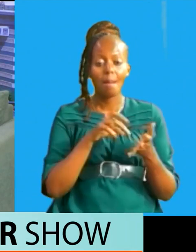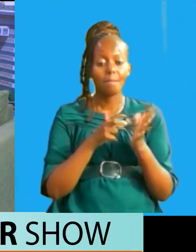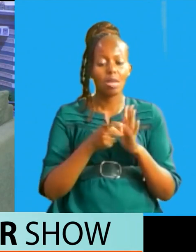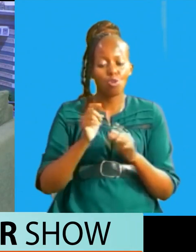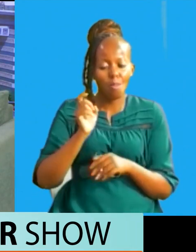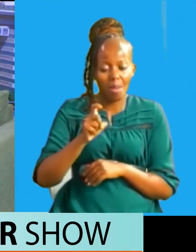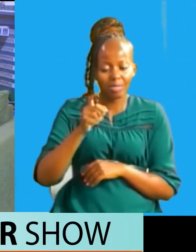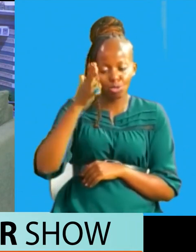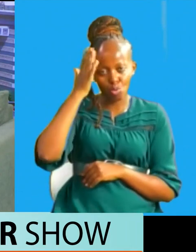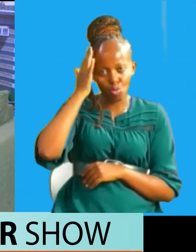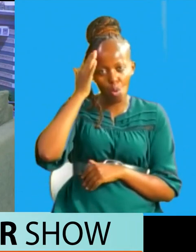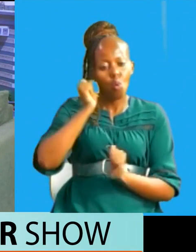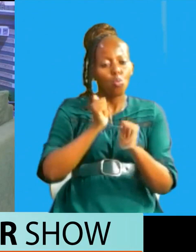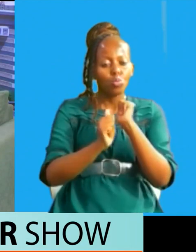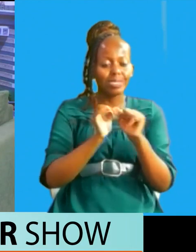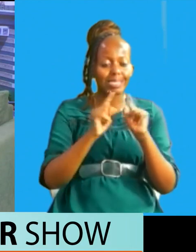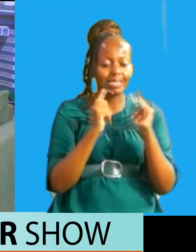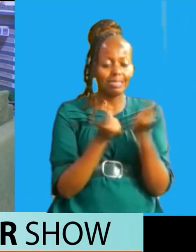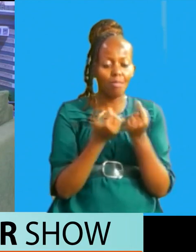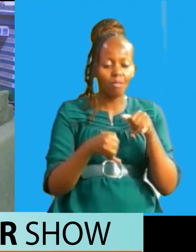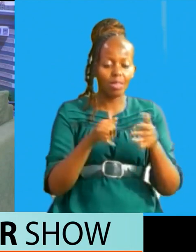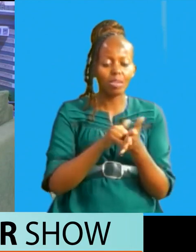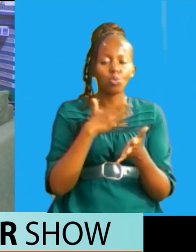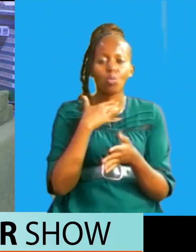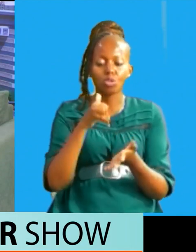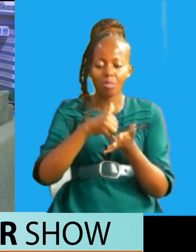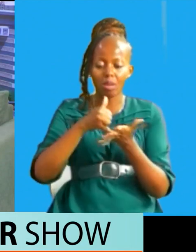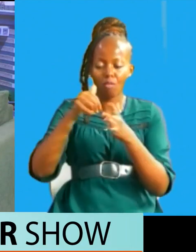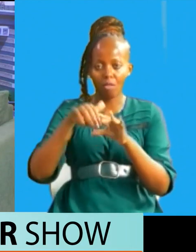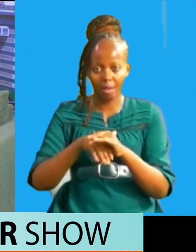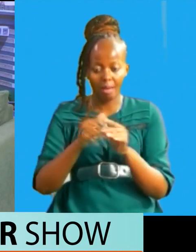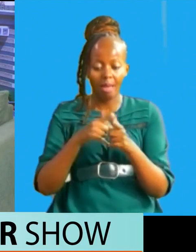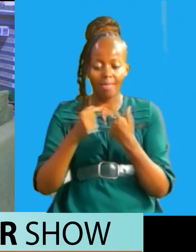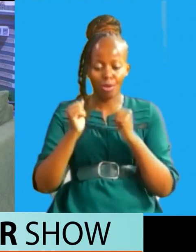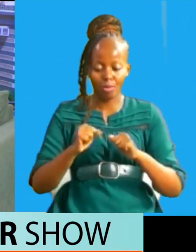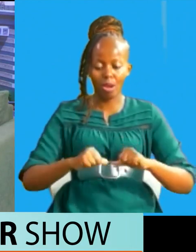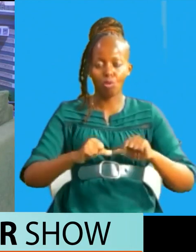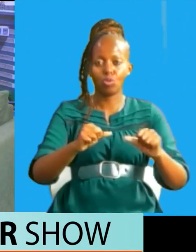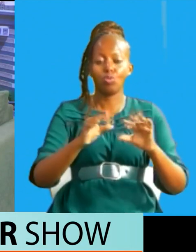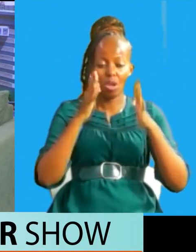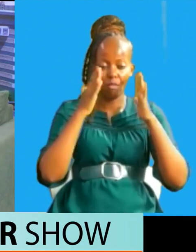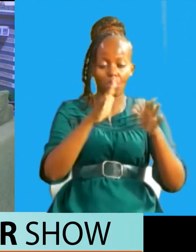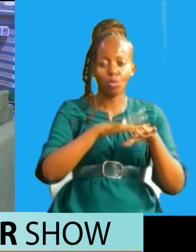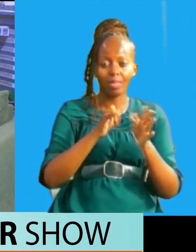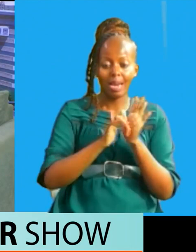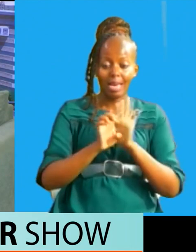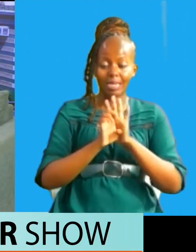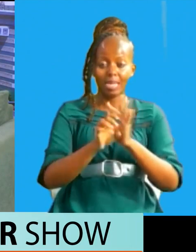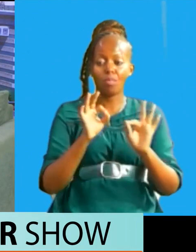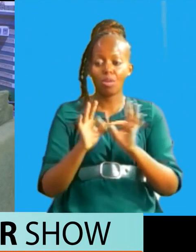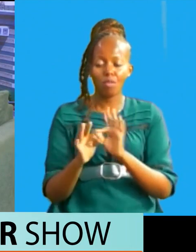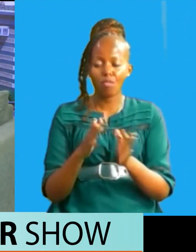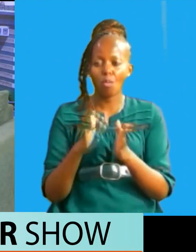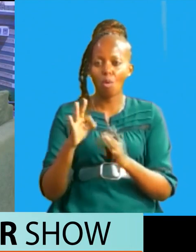to figure out the type of modeling that you fit in most. When you figure out, for example, if you are